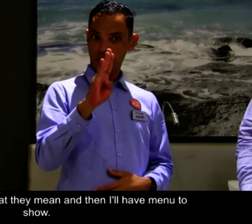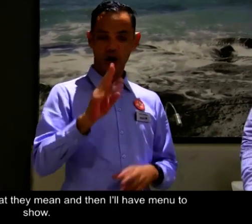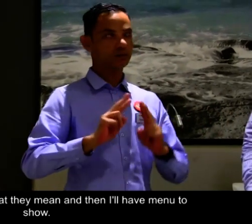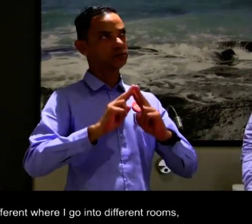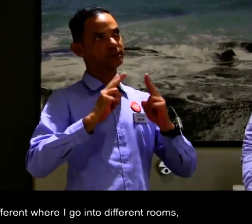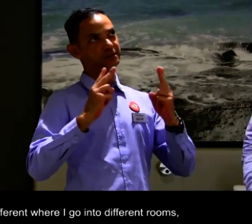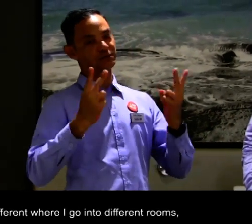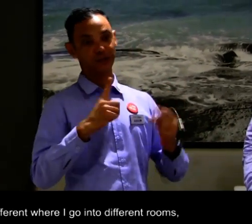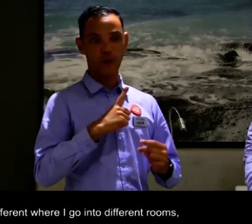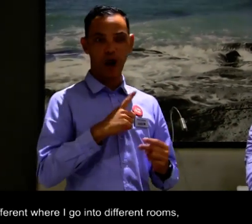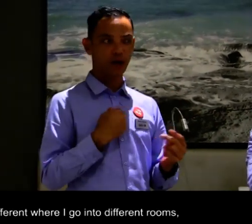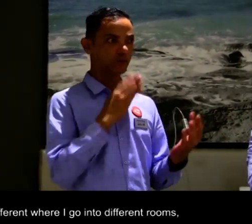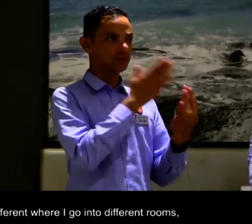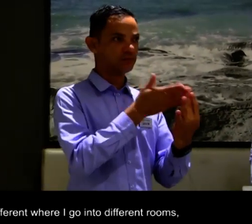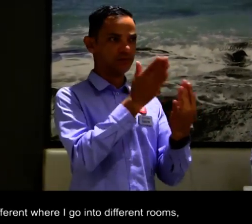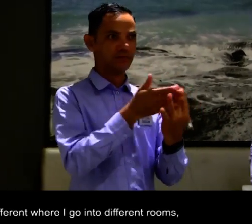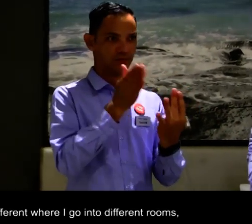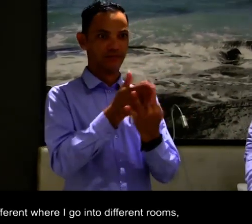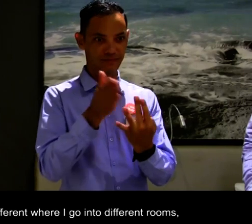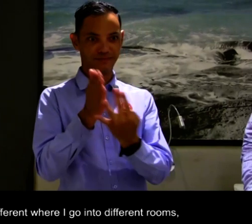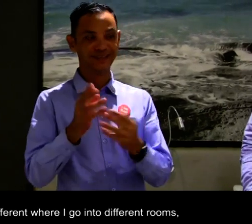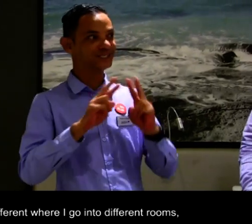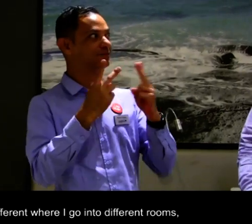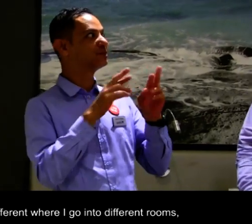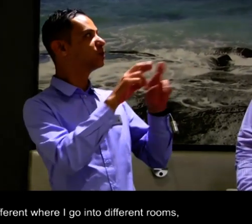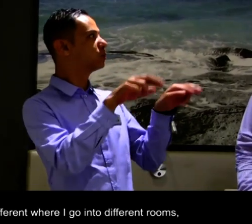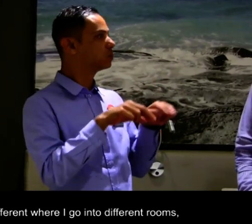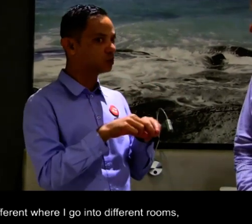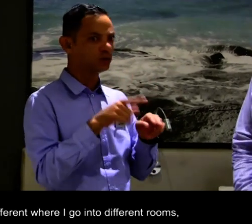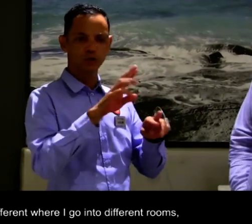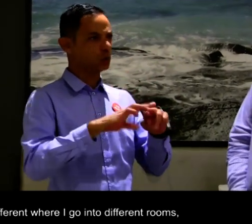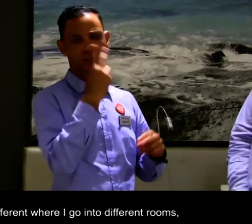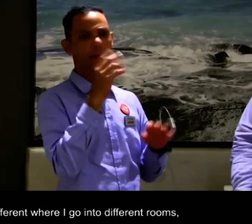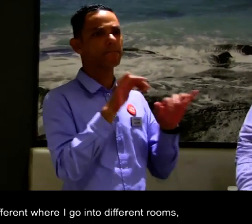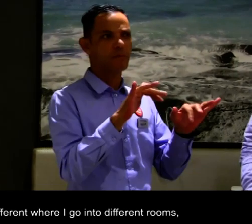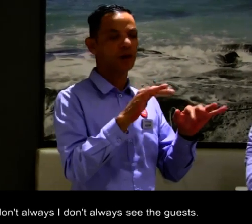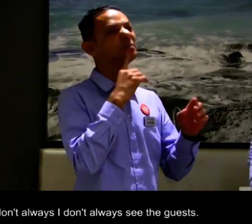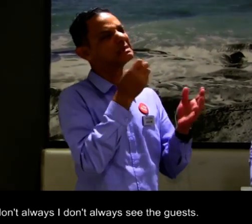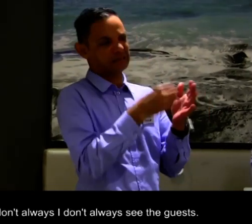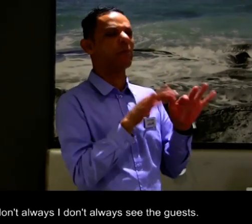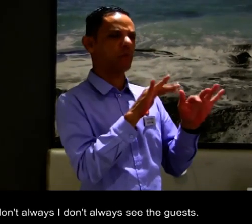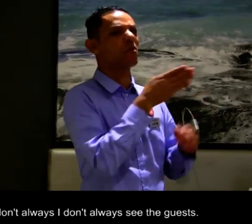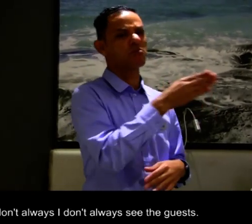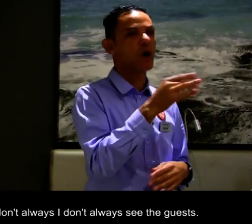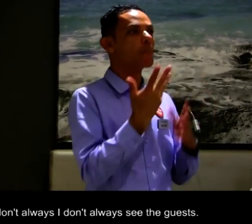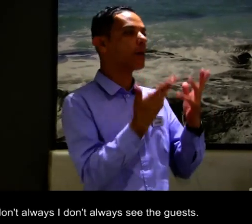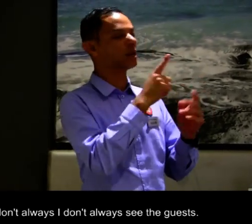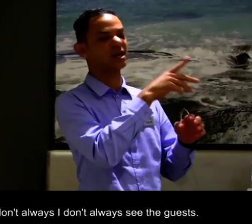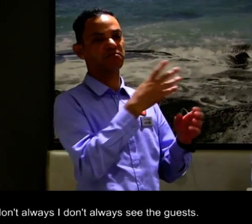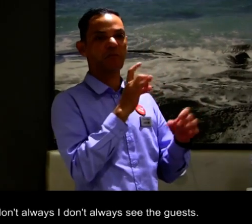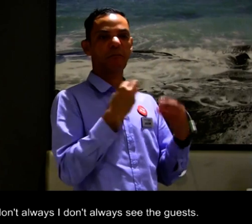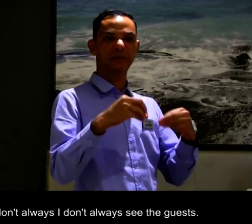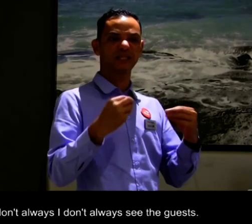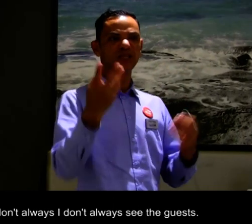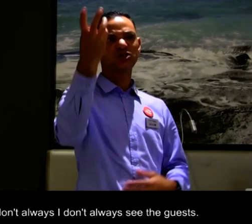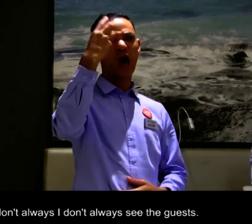I'll, I'll interact with them. The minibar is very different, because I go into different rooms, um, we don't, sometimes, we